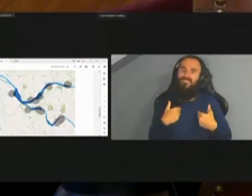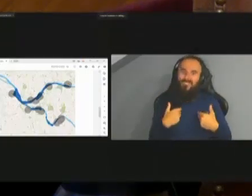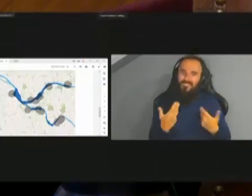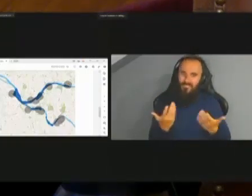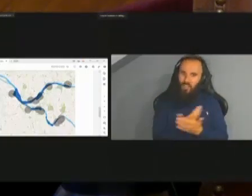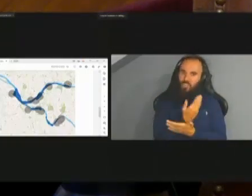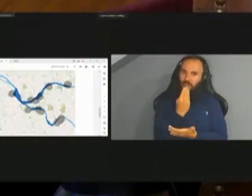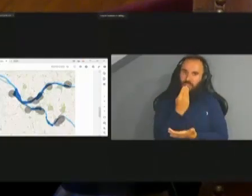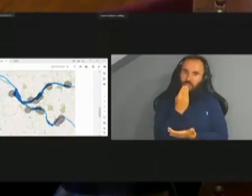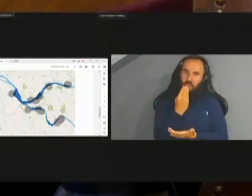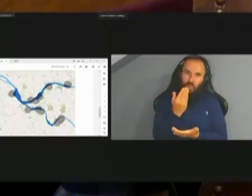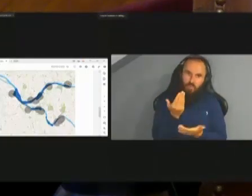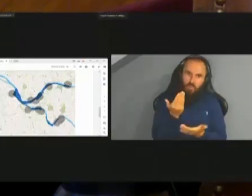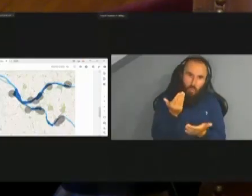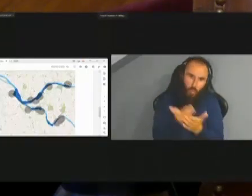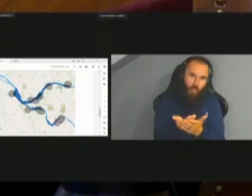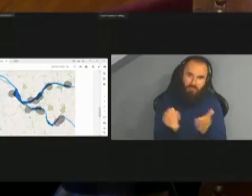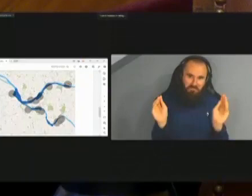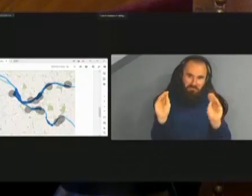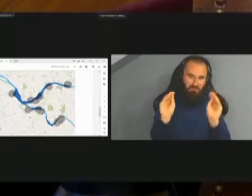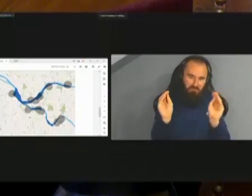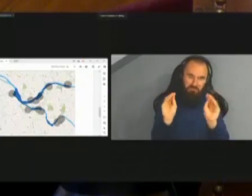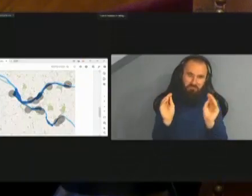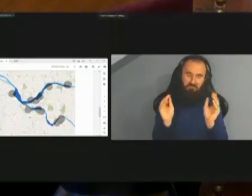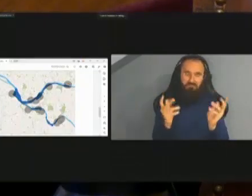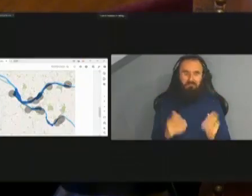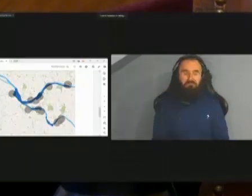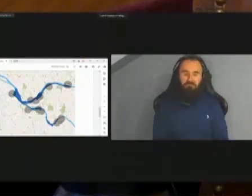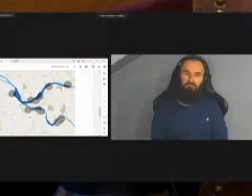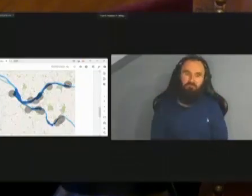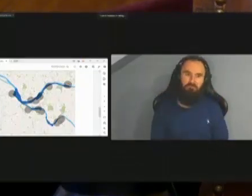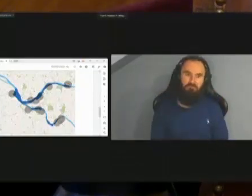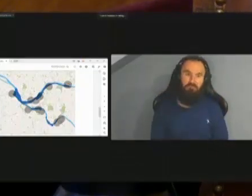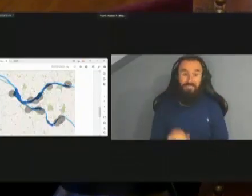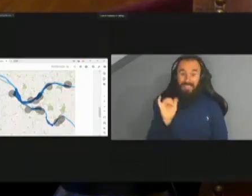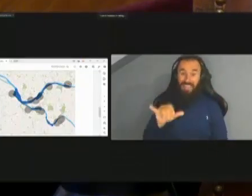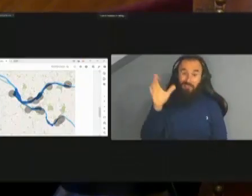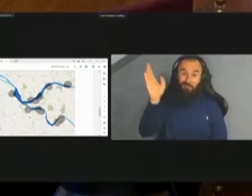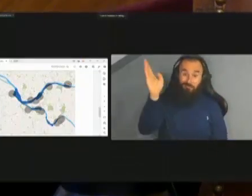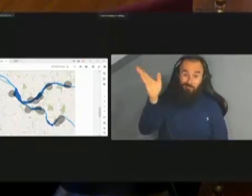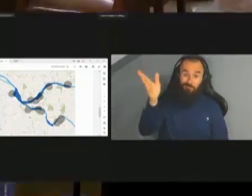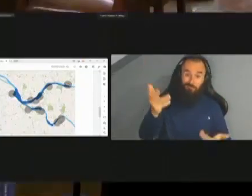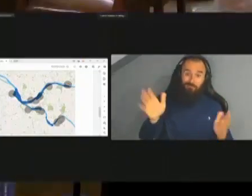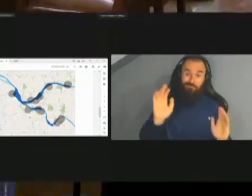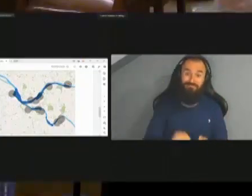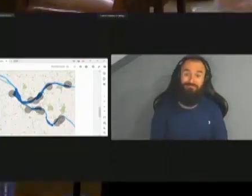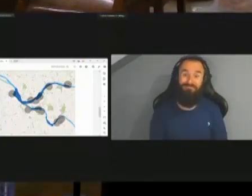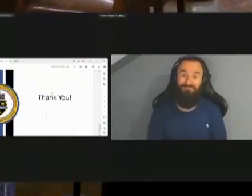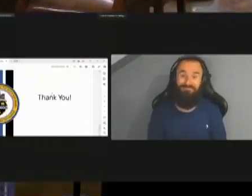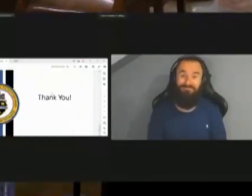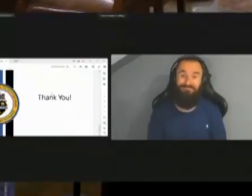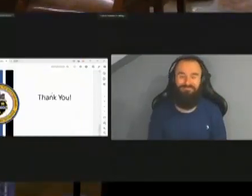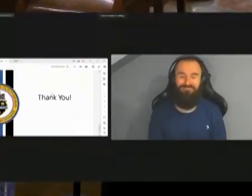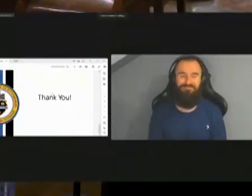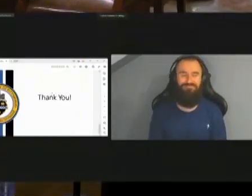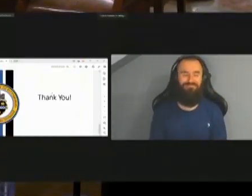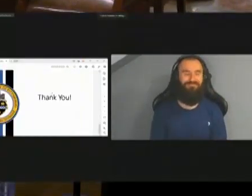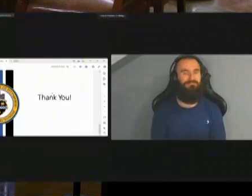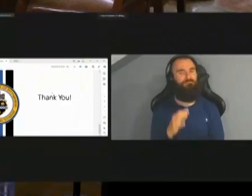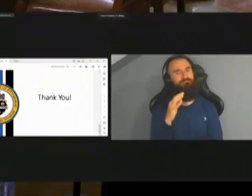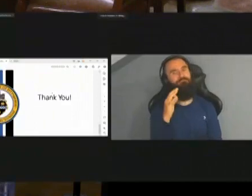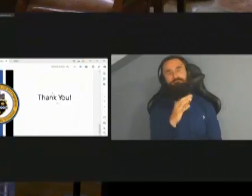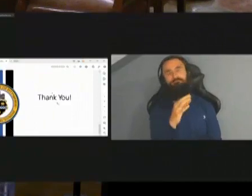close access to fresh food and groceries. And that's my presentation. Thank you very